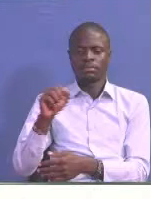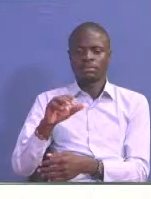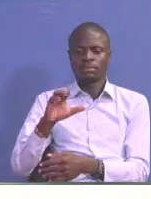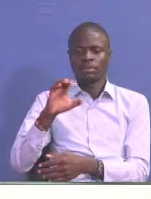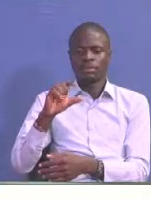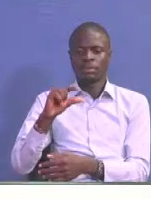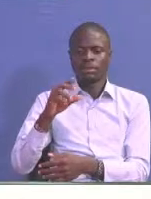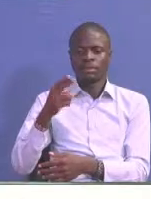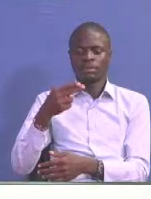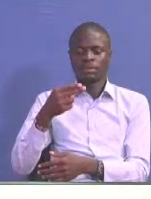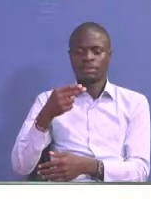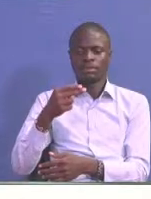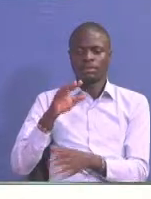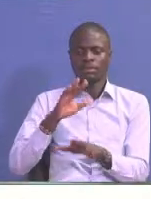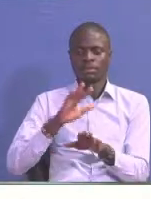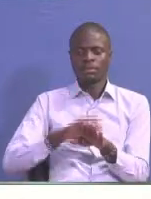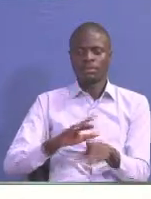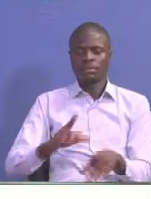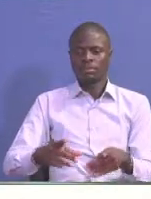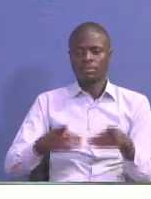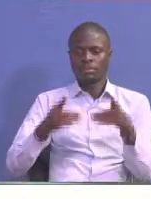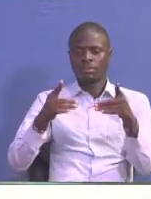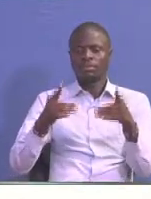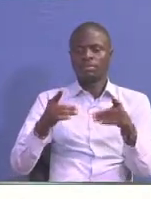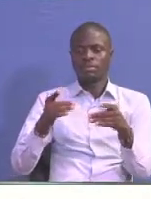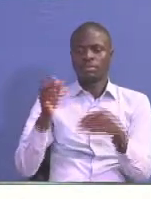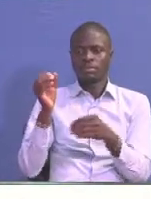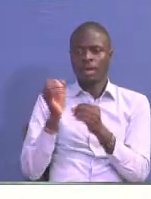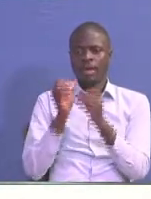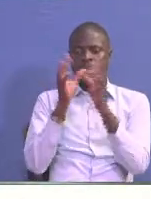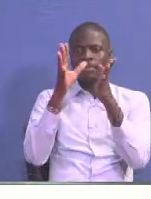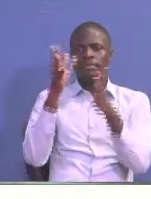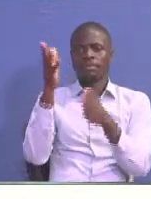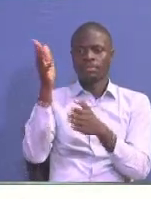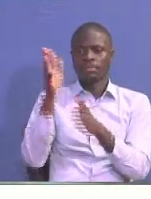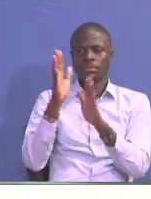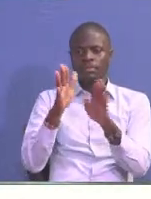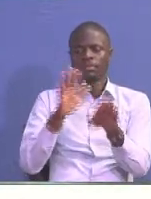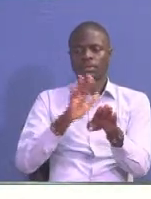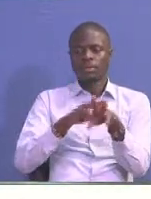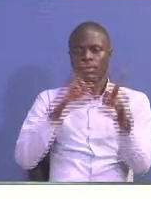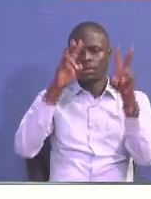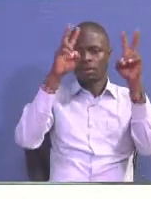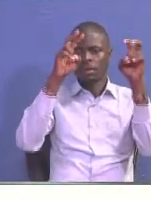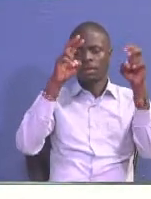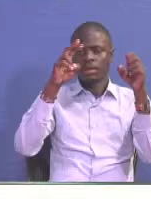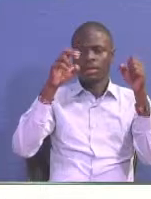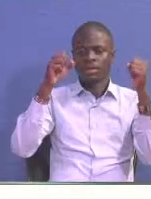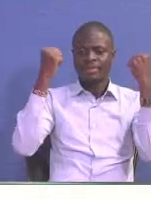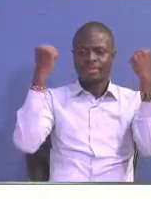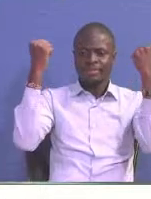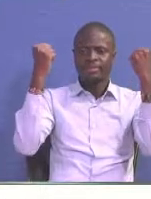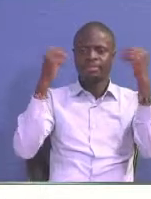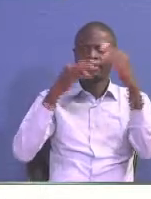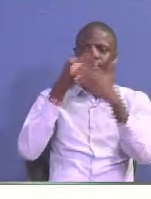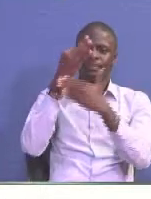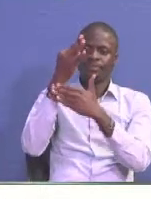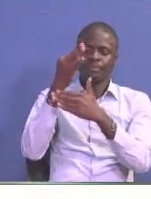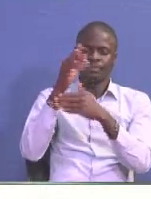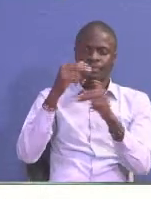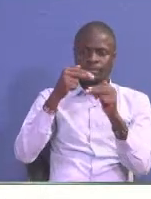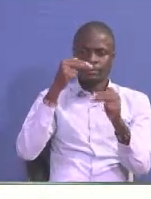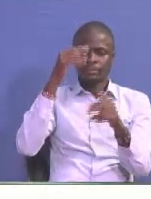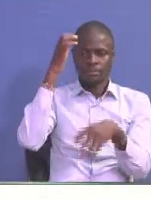EGH, on delivering a public lecture on the theme, Strengthening the Future of